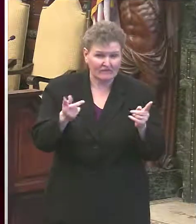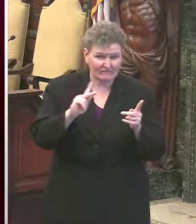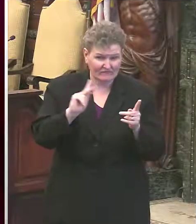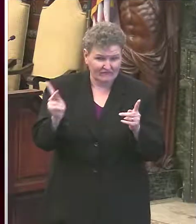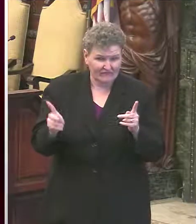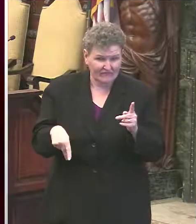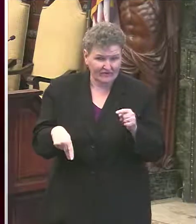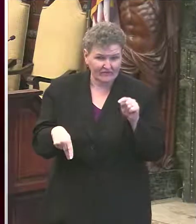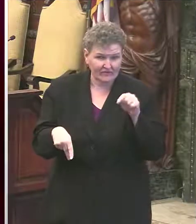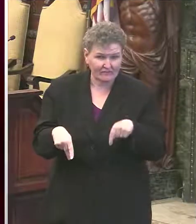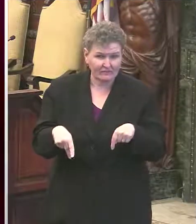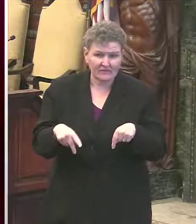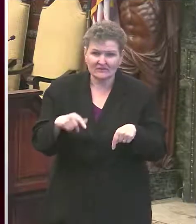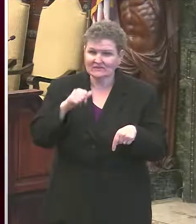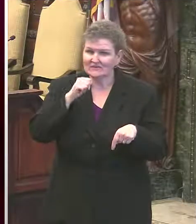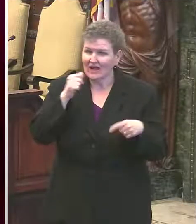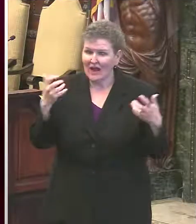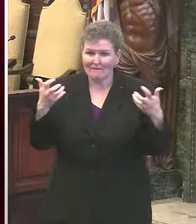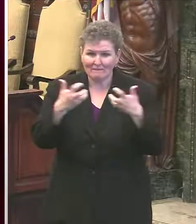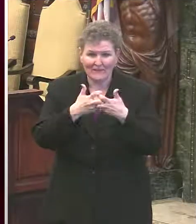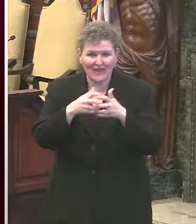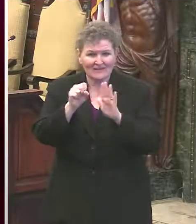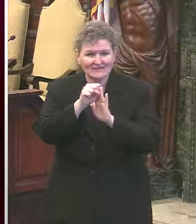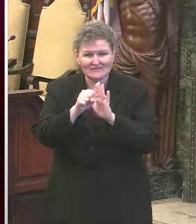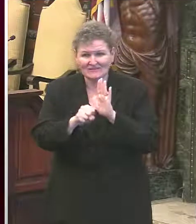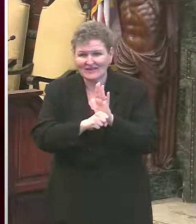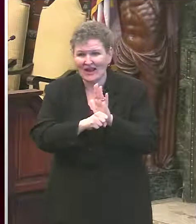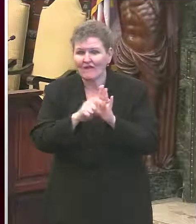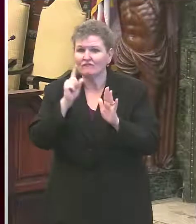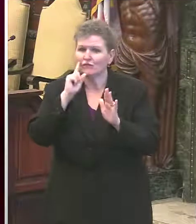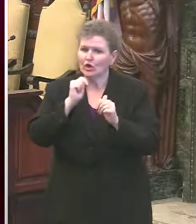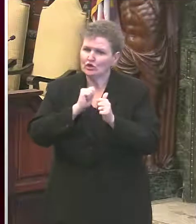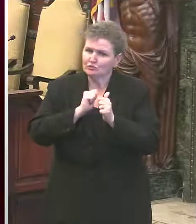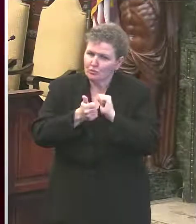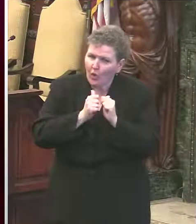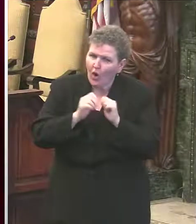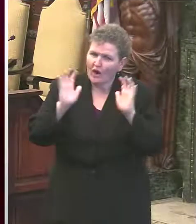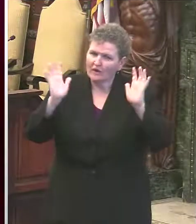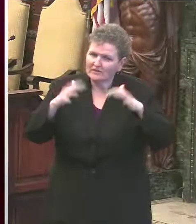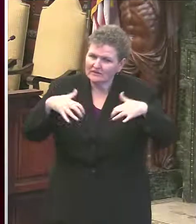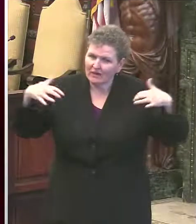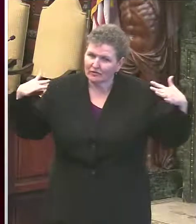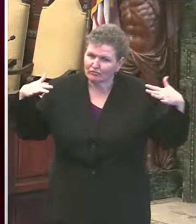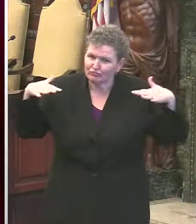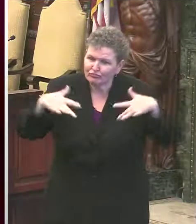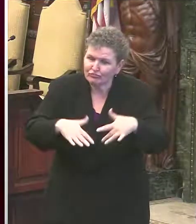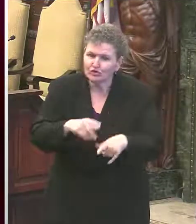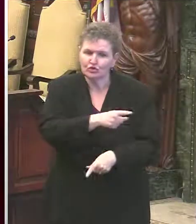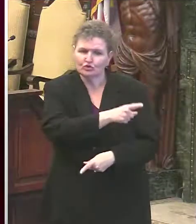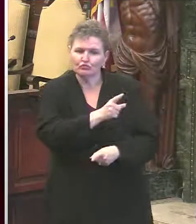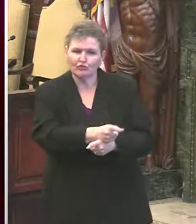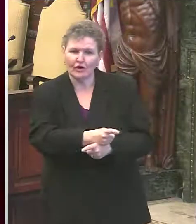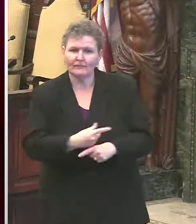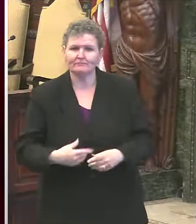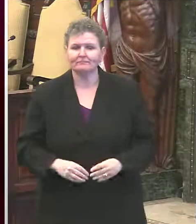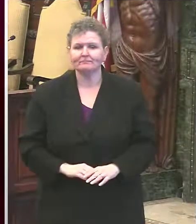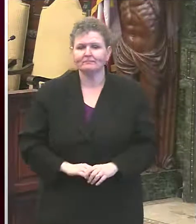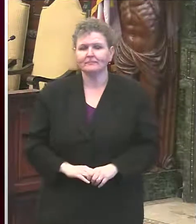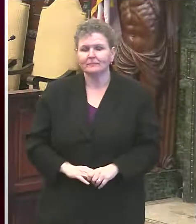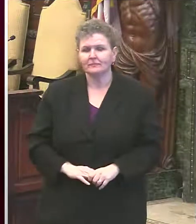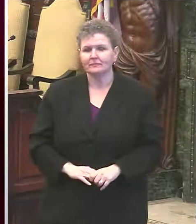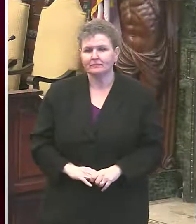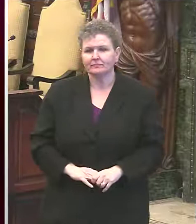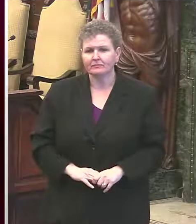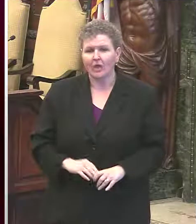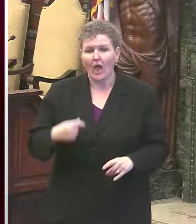what the state said is regarding for like sports stadiums for capacity wise? That's correct. And you're hoping